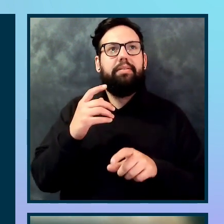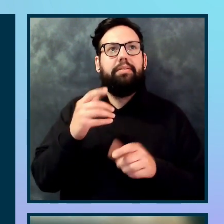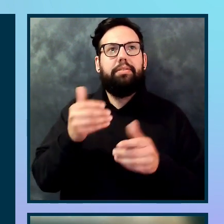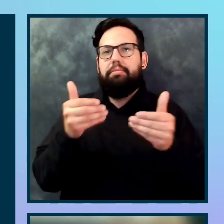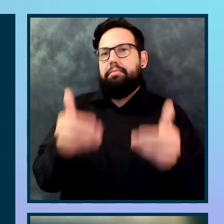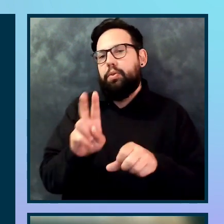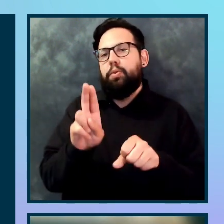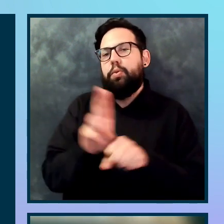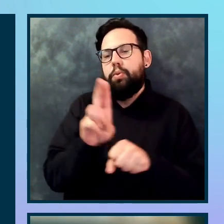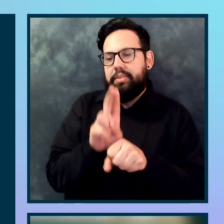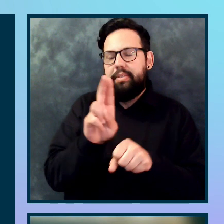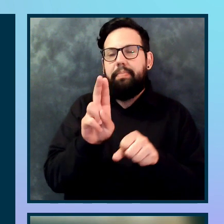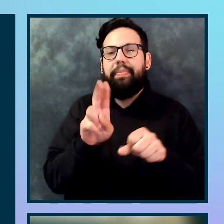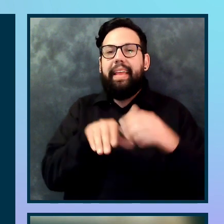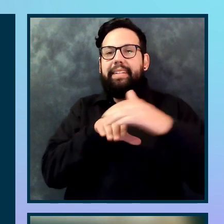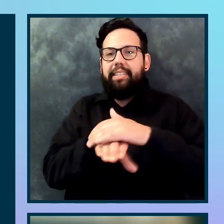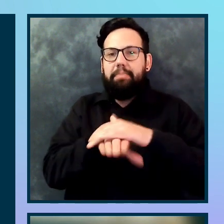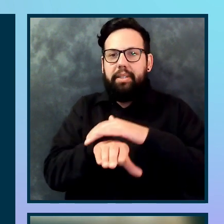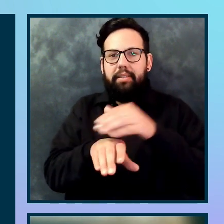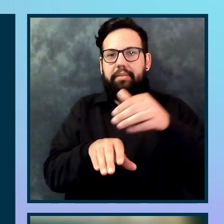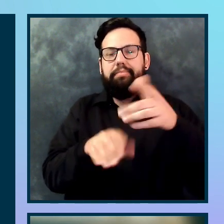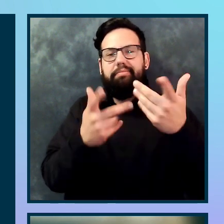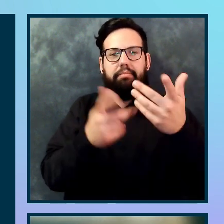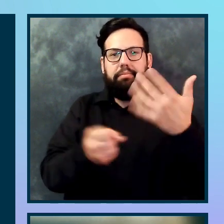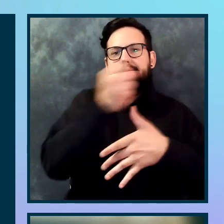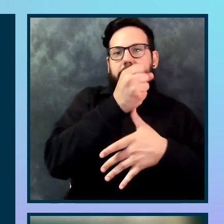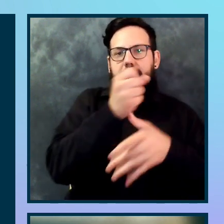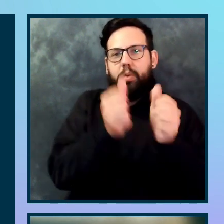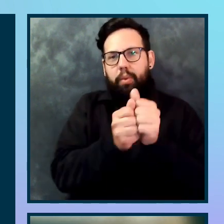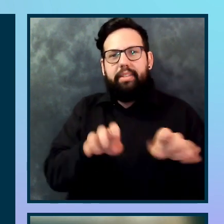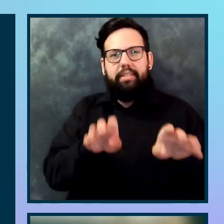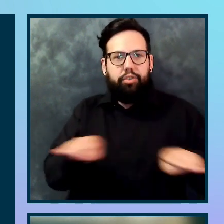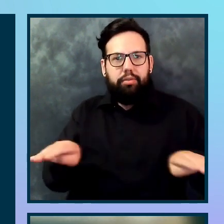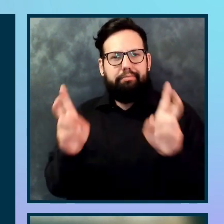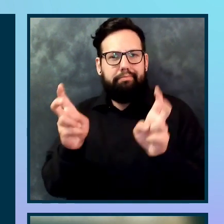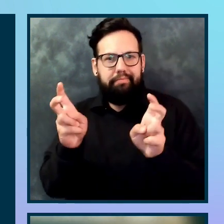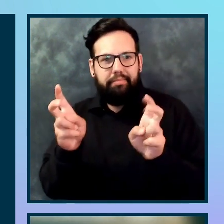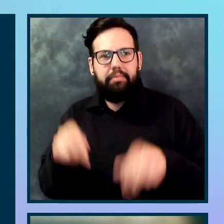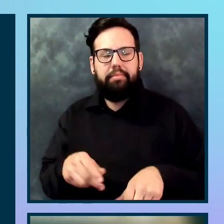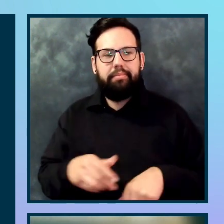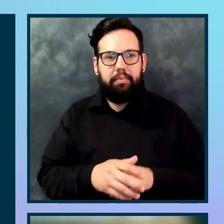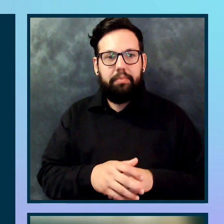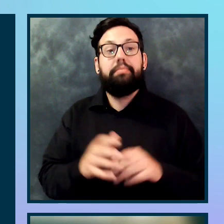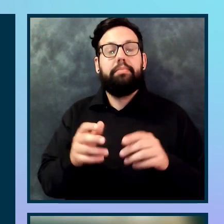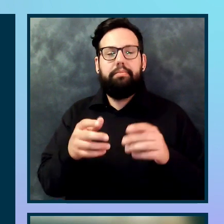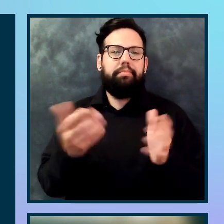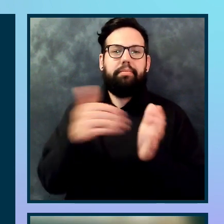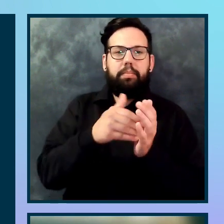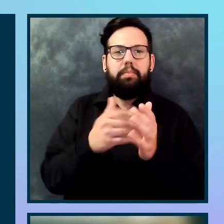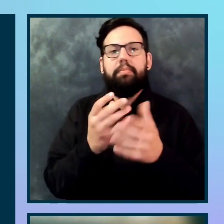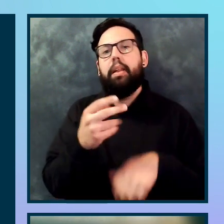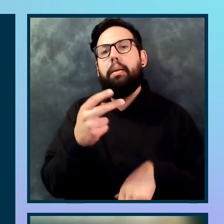accessibility children contain. So let's hear what that's like. Plantiverse. My